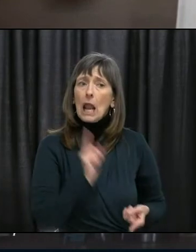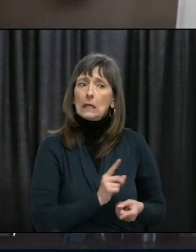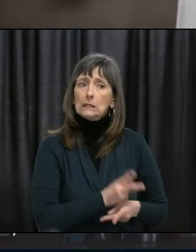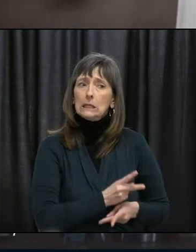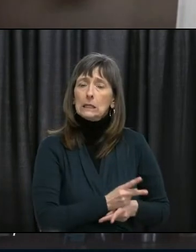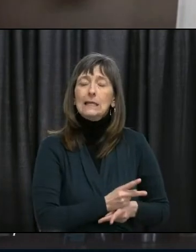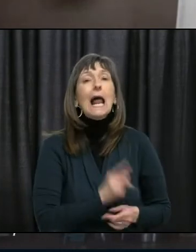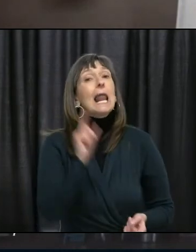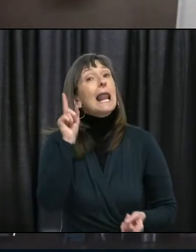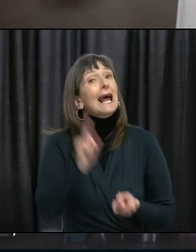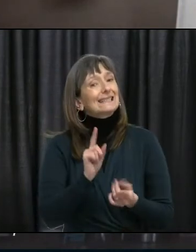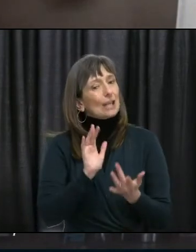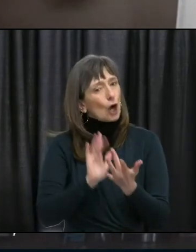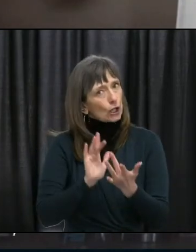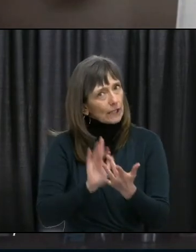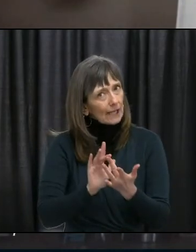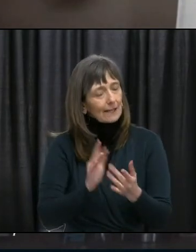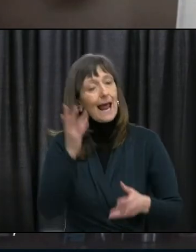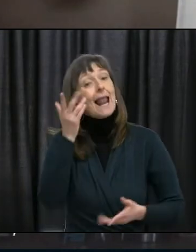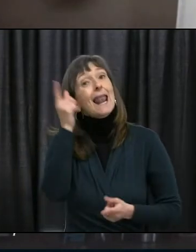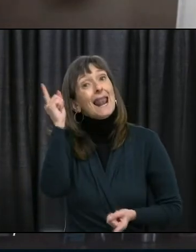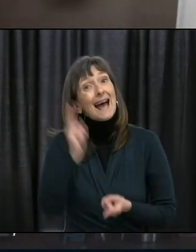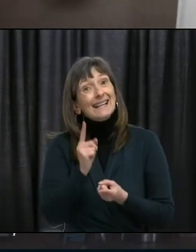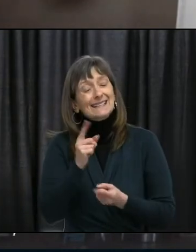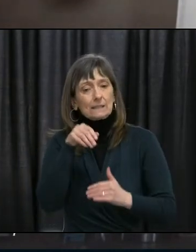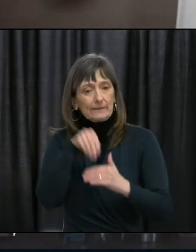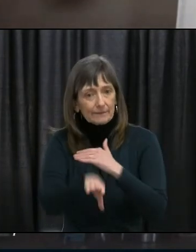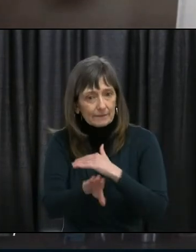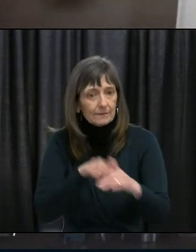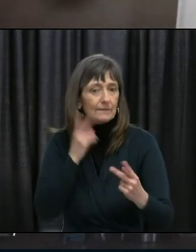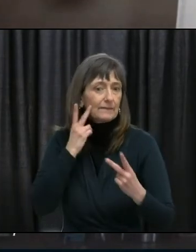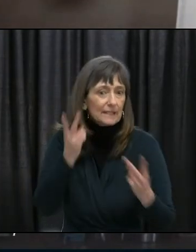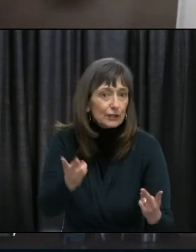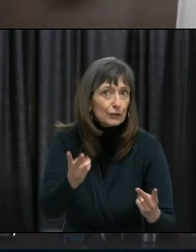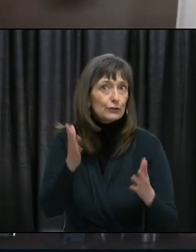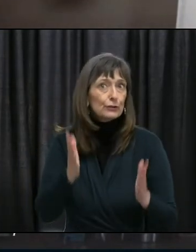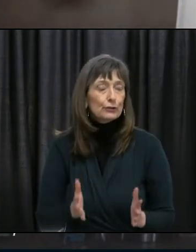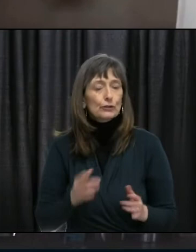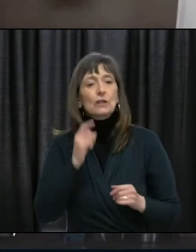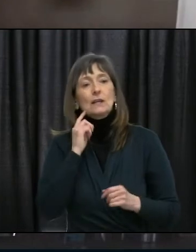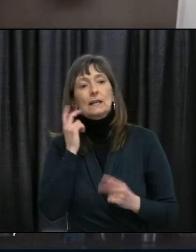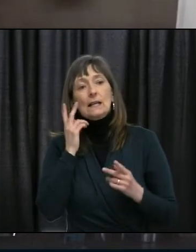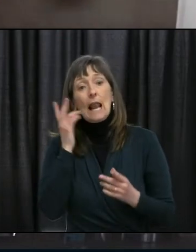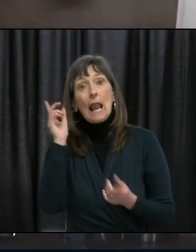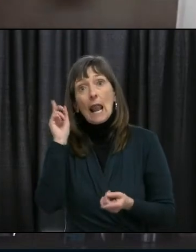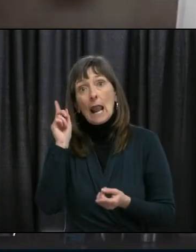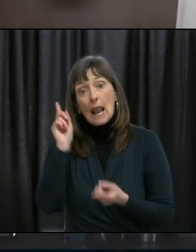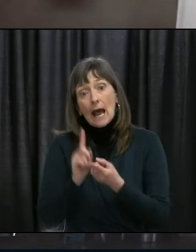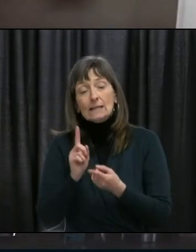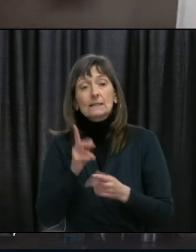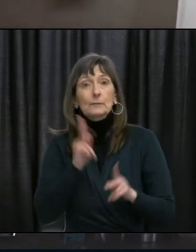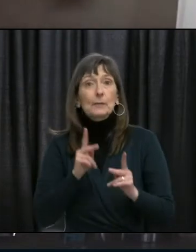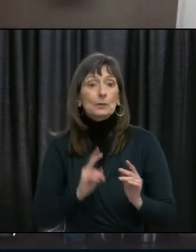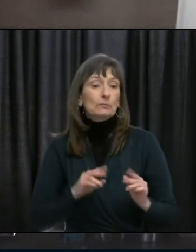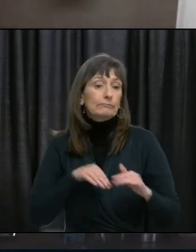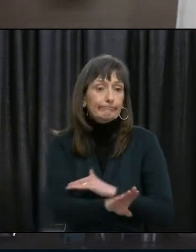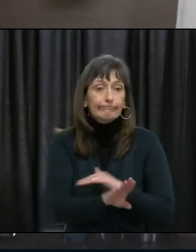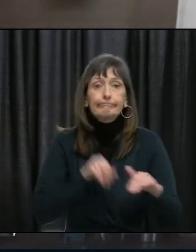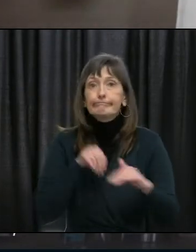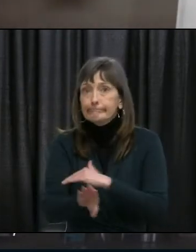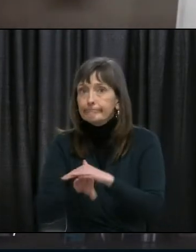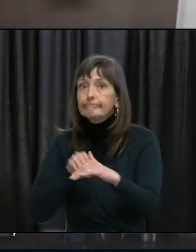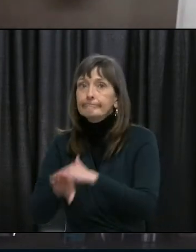of contact simply because there are no visitors to fill in the gaps between care or meal times, these kind